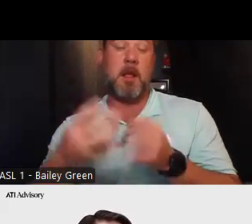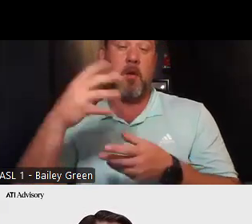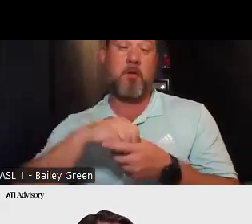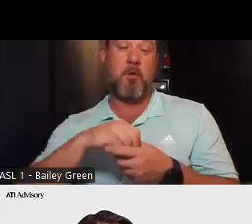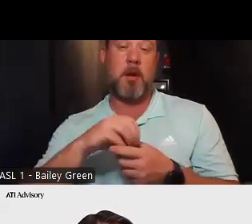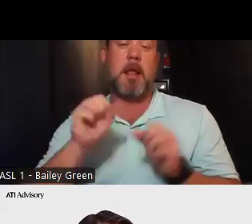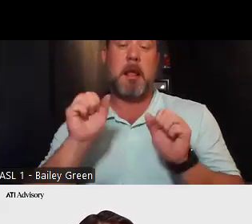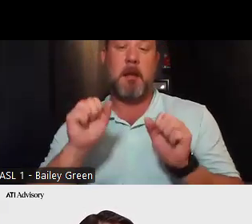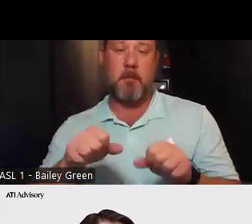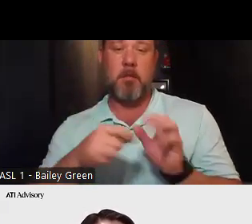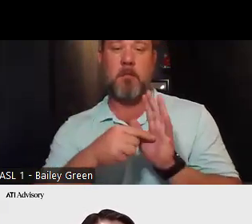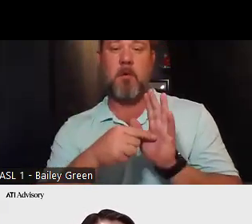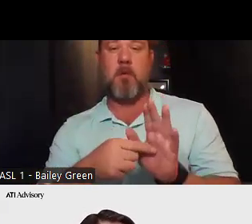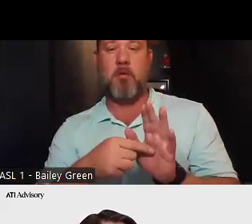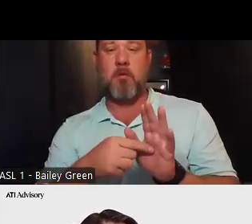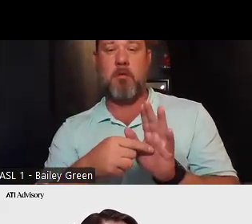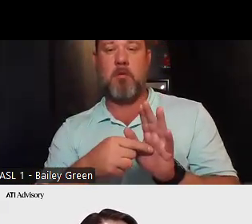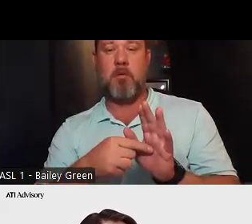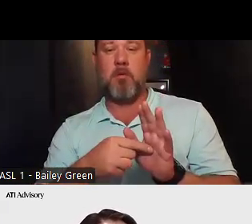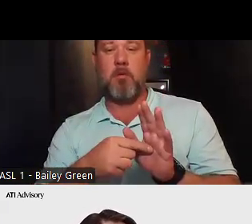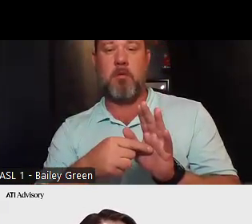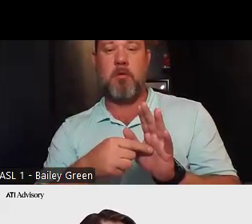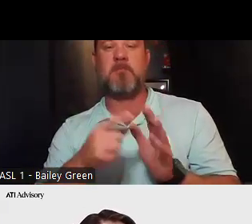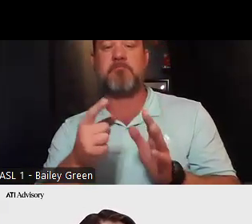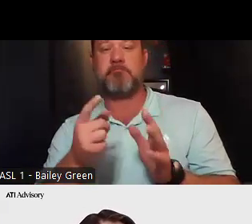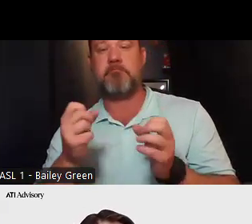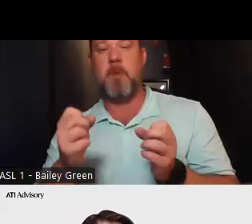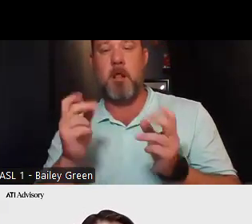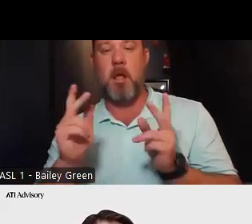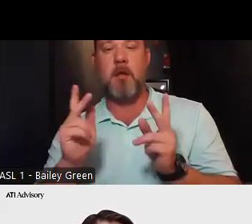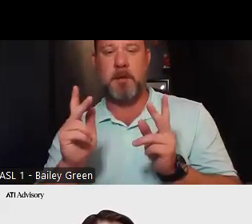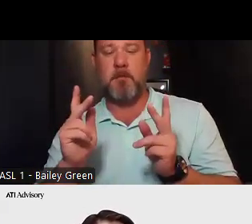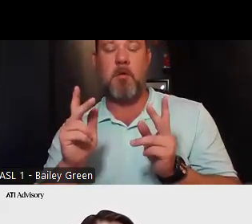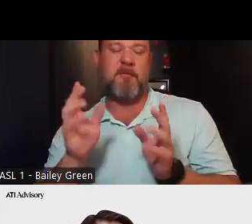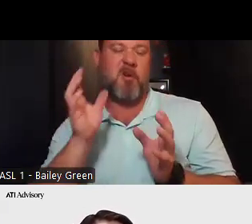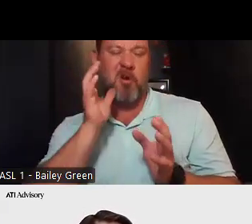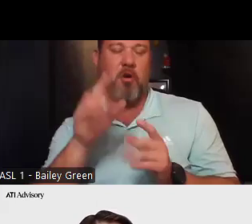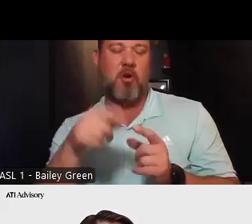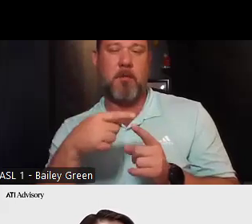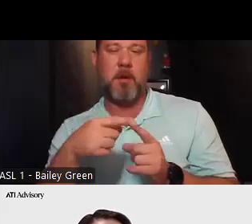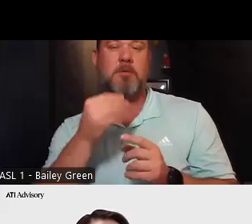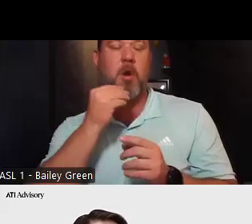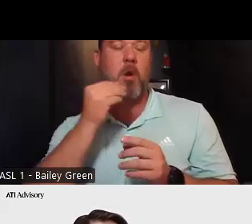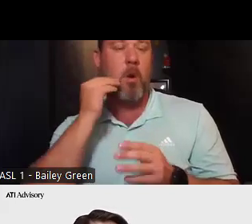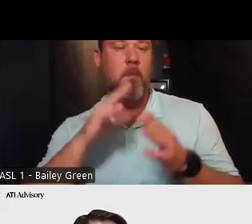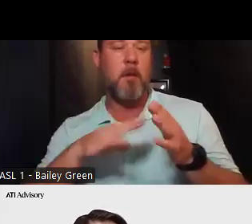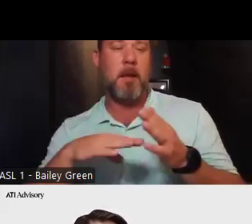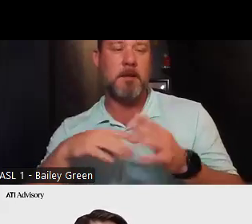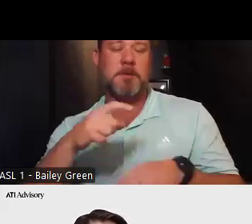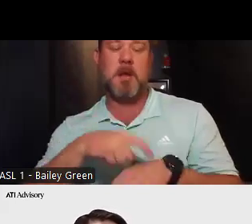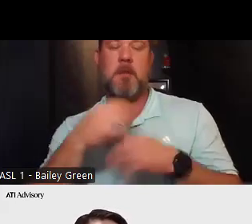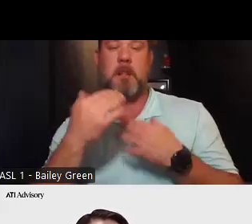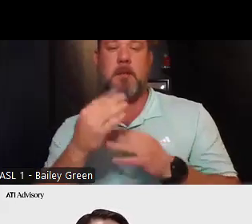the capable model. And so this is probably something that a lot of folks on this call have heard about, but it is a home-based,